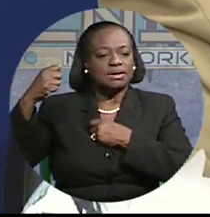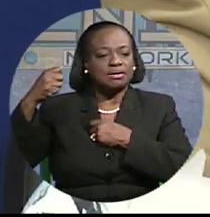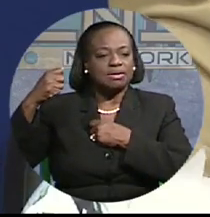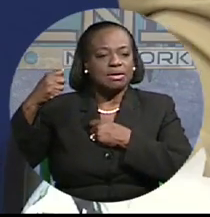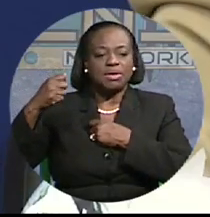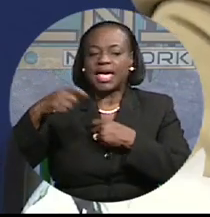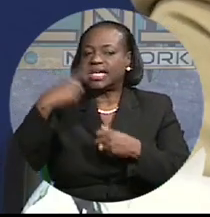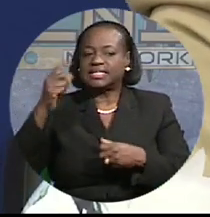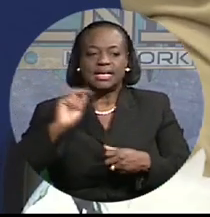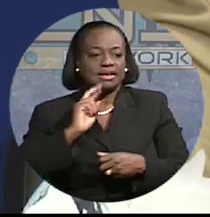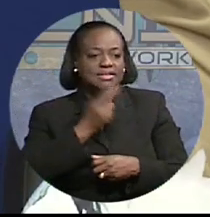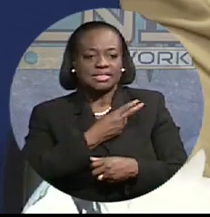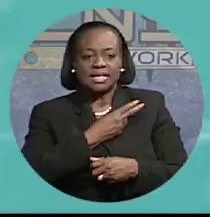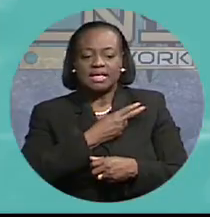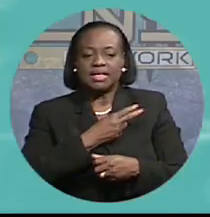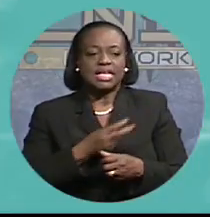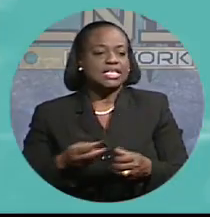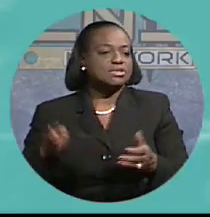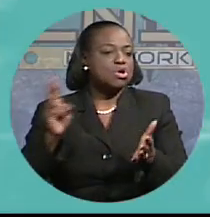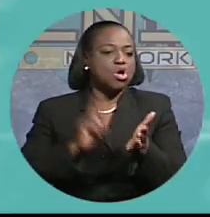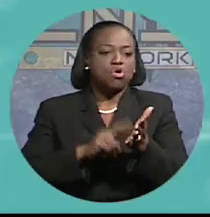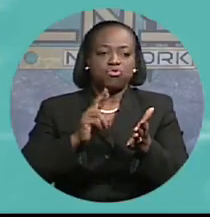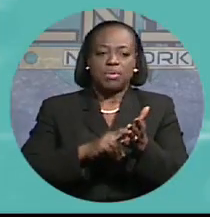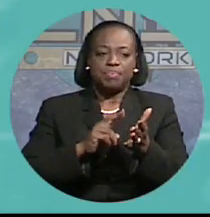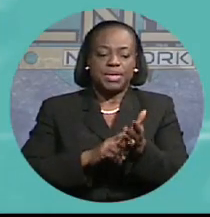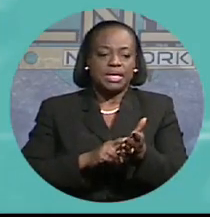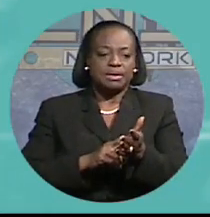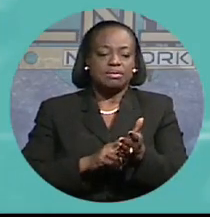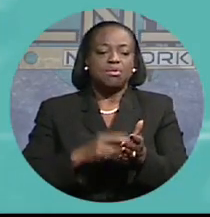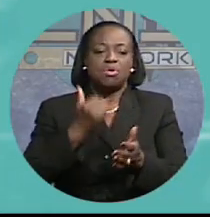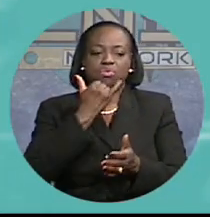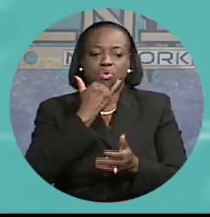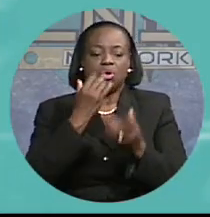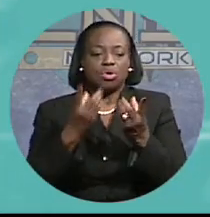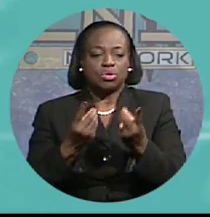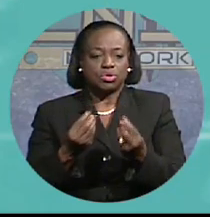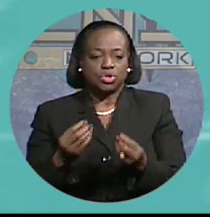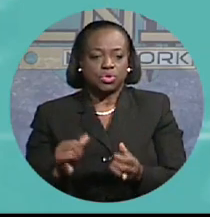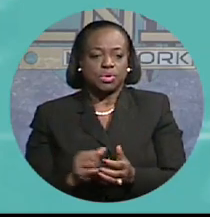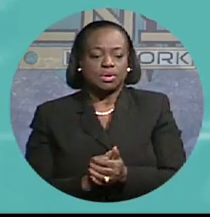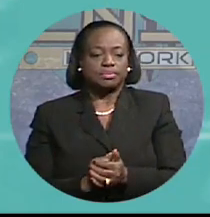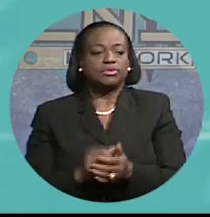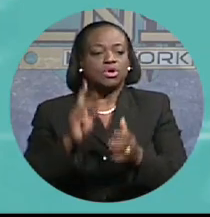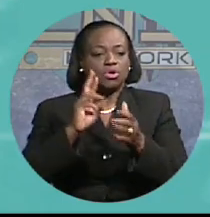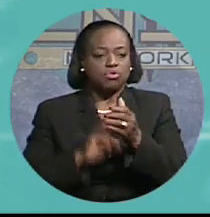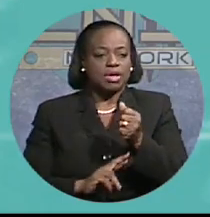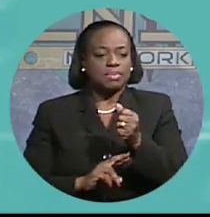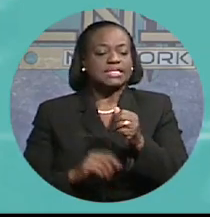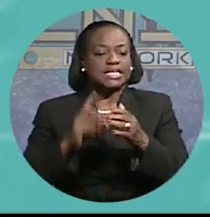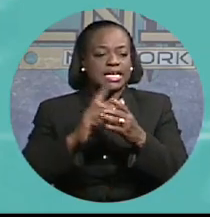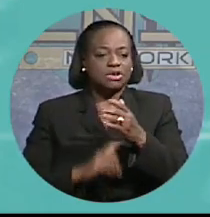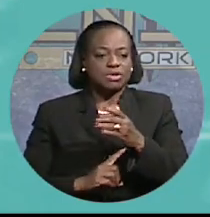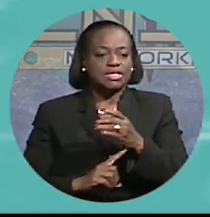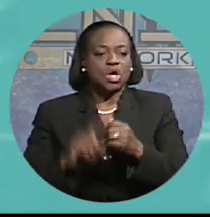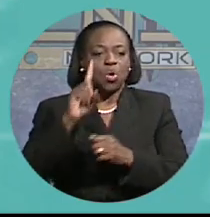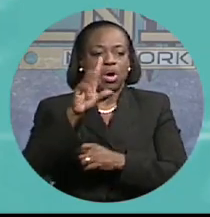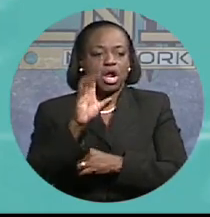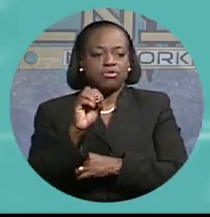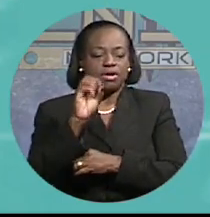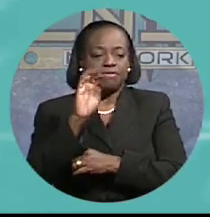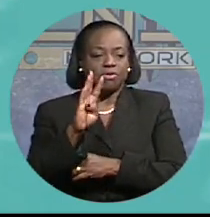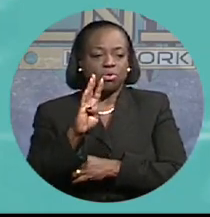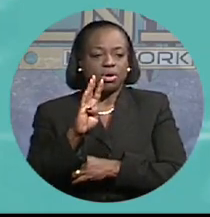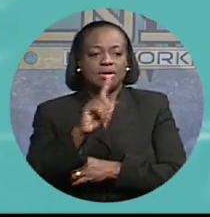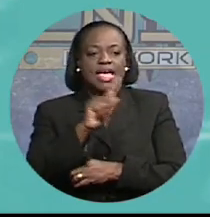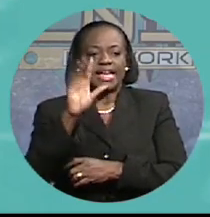repeat offender and he's murdered three other people. Rape and unlawful sexual intercourse saw an increase over 2012. There were 104 rapes compared to 96